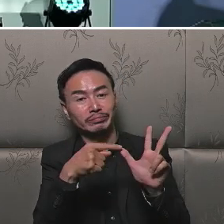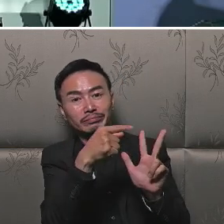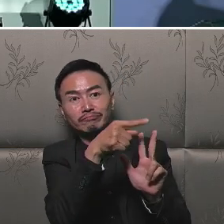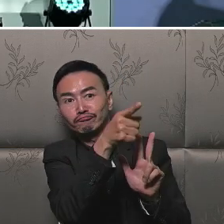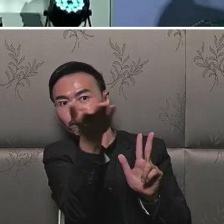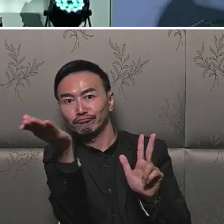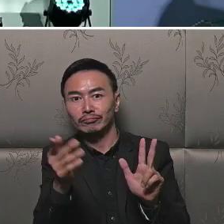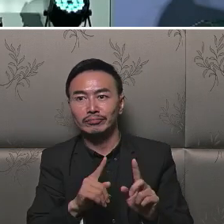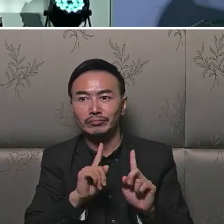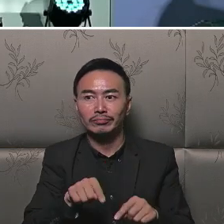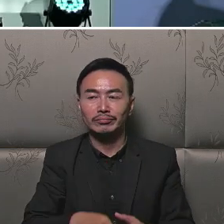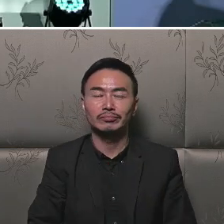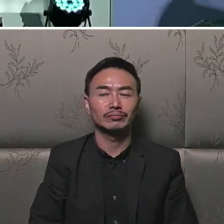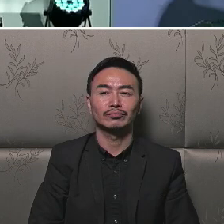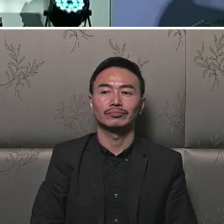I'm not sure I fully